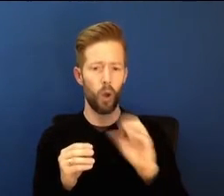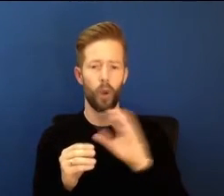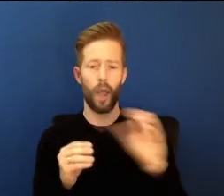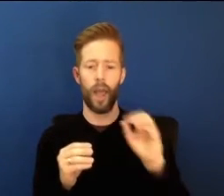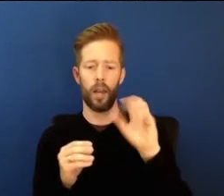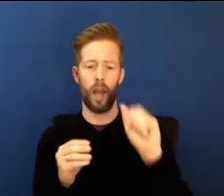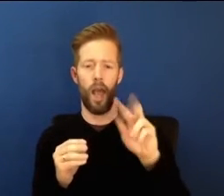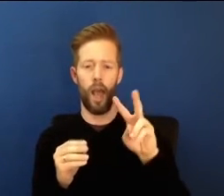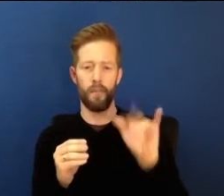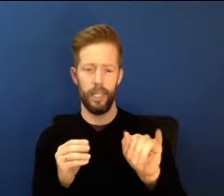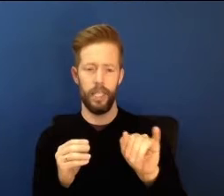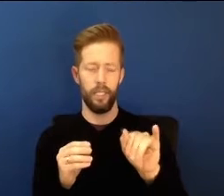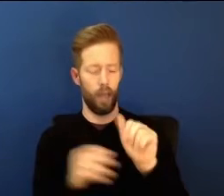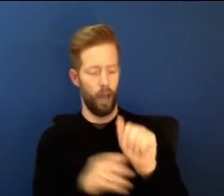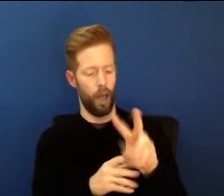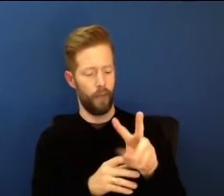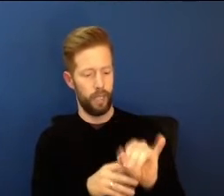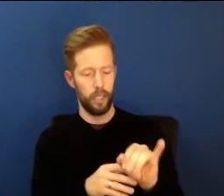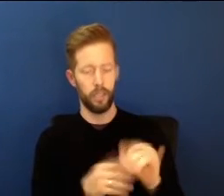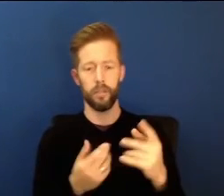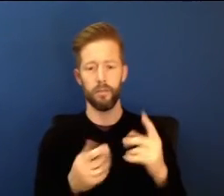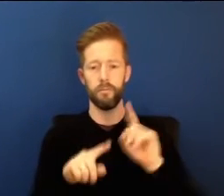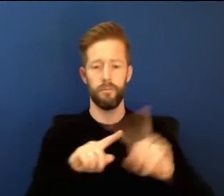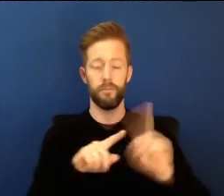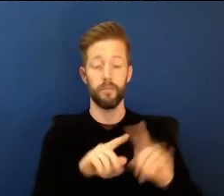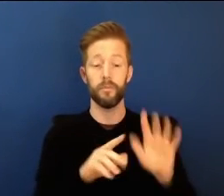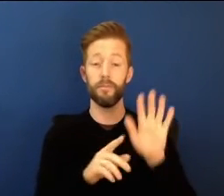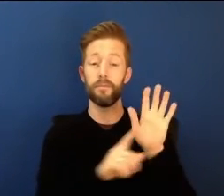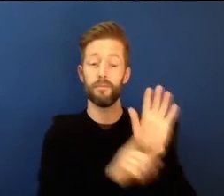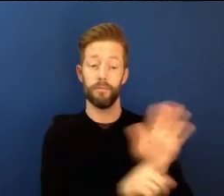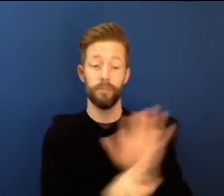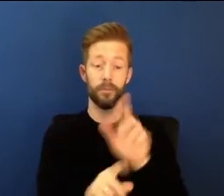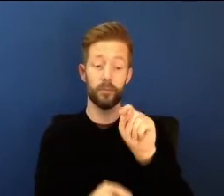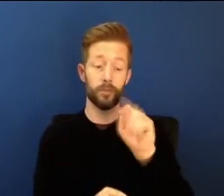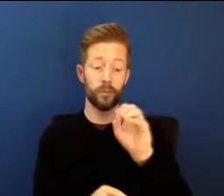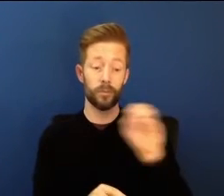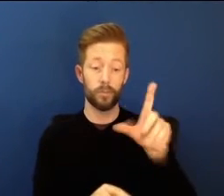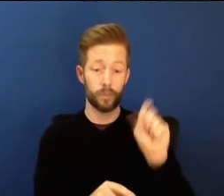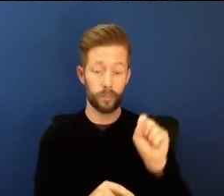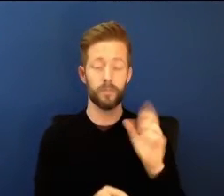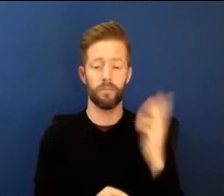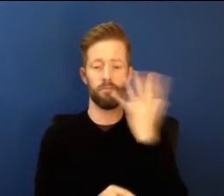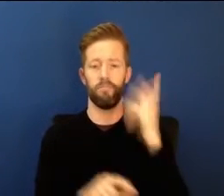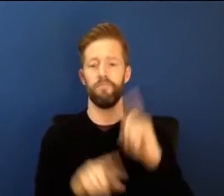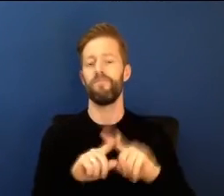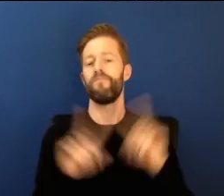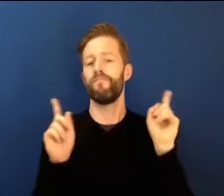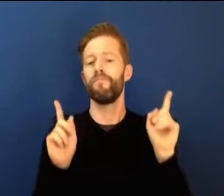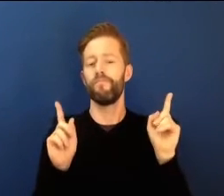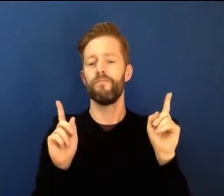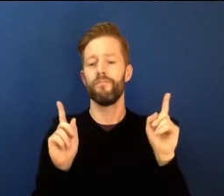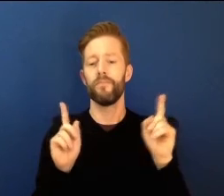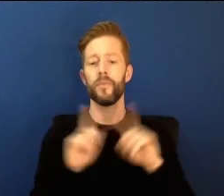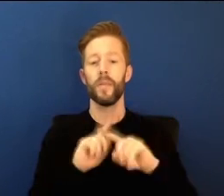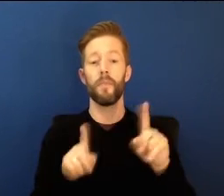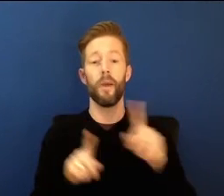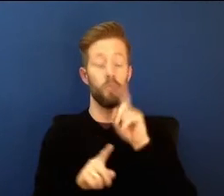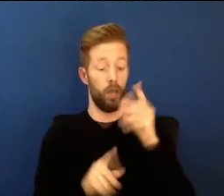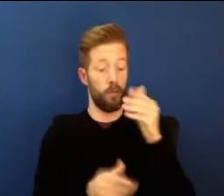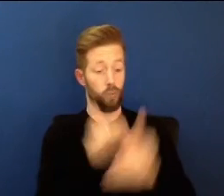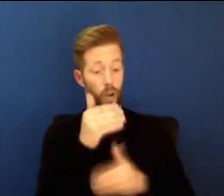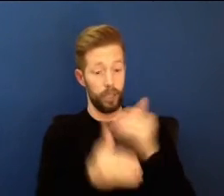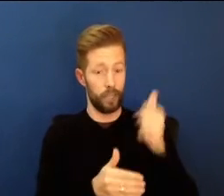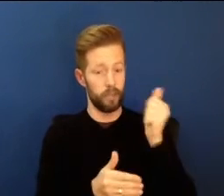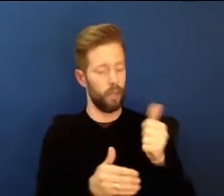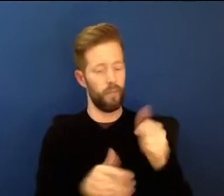and Coding for Obby. So the tools that they use might be slightly different, but the